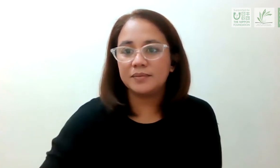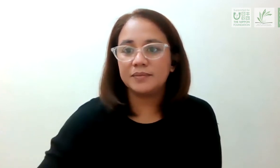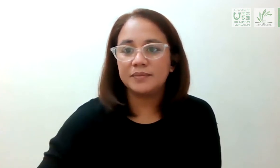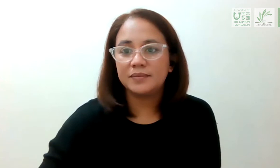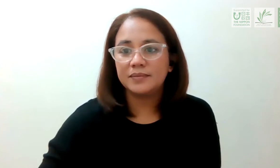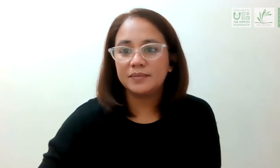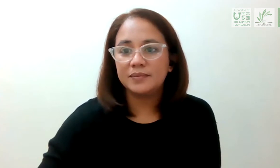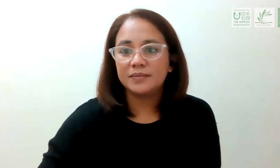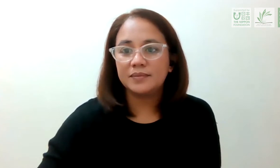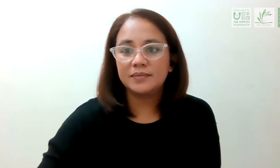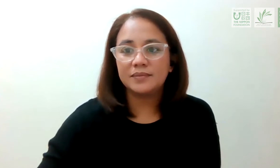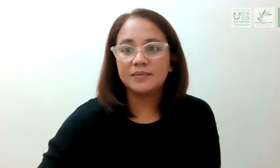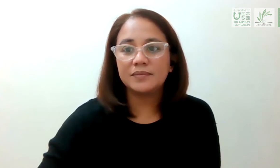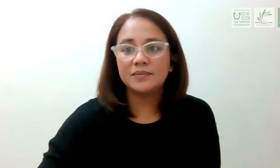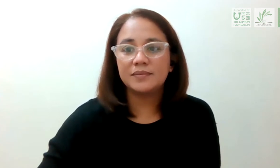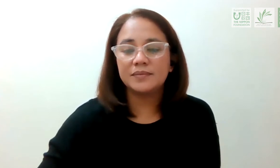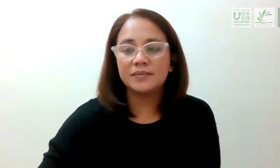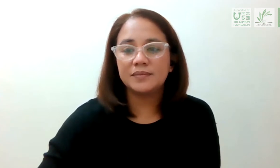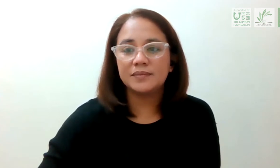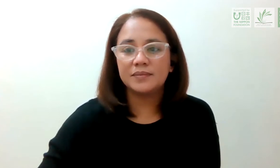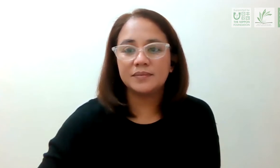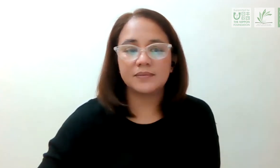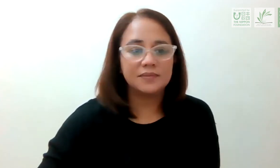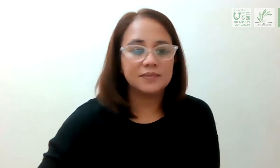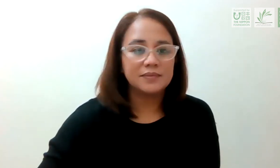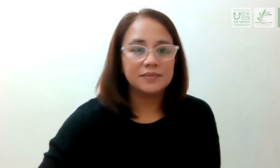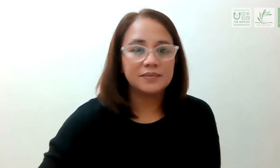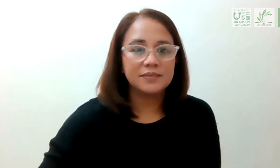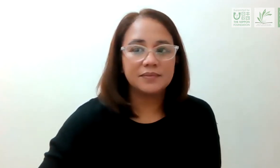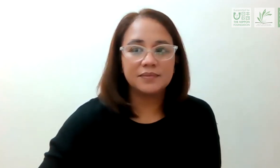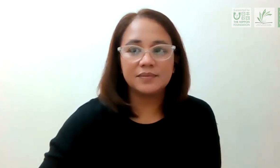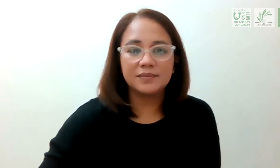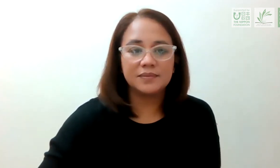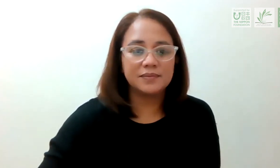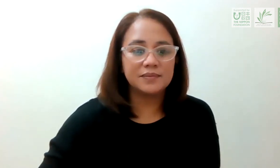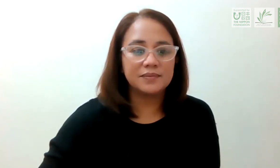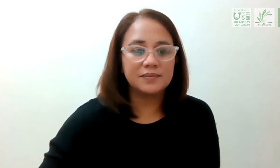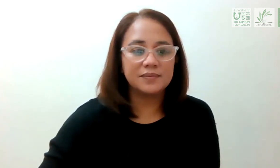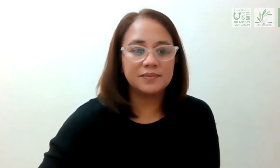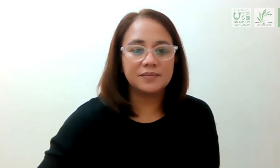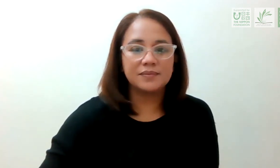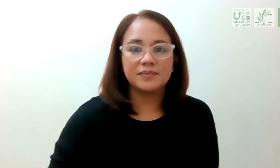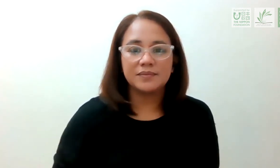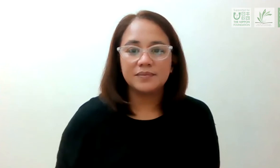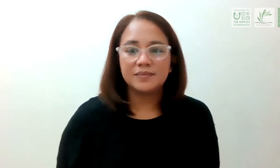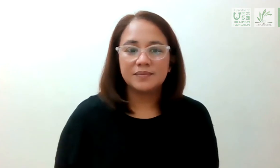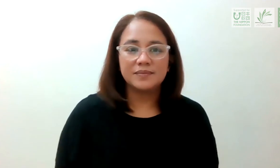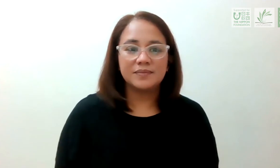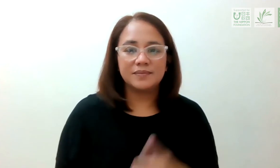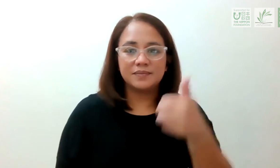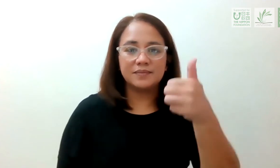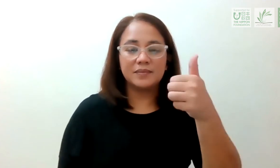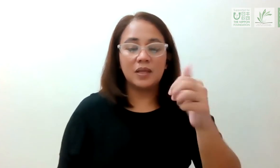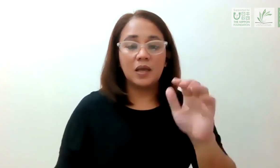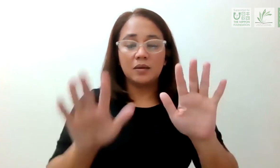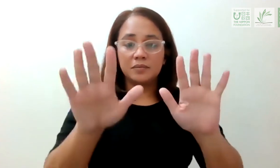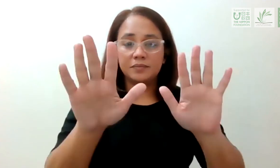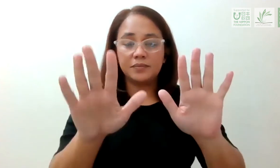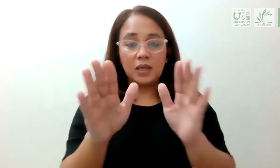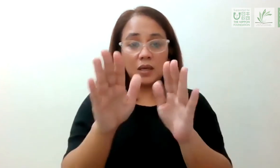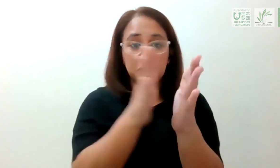Nat is saying A. I see A. So the books that